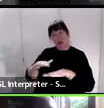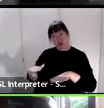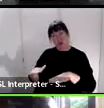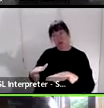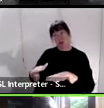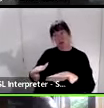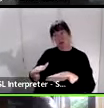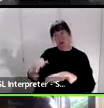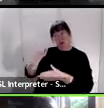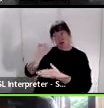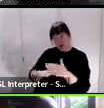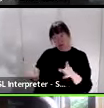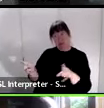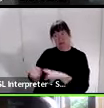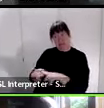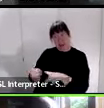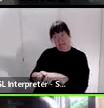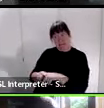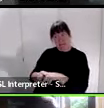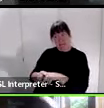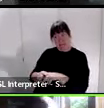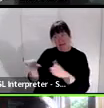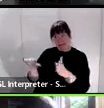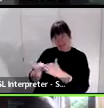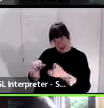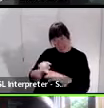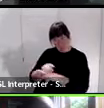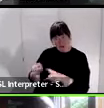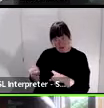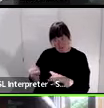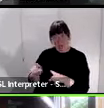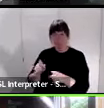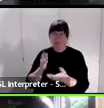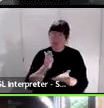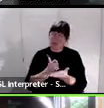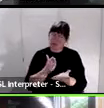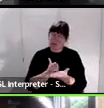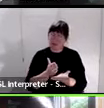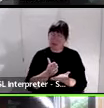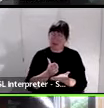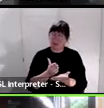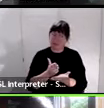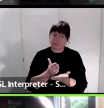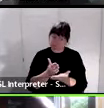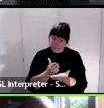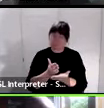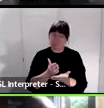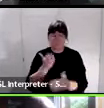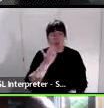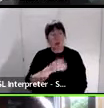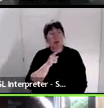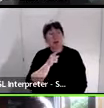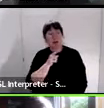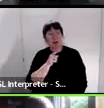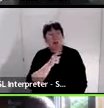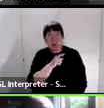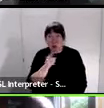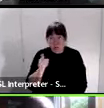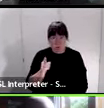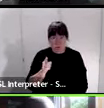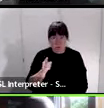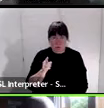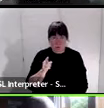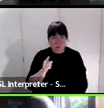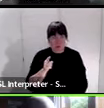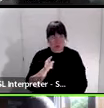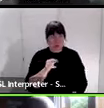same world now. So I really, really, really would like you to take this awful